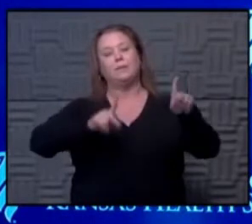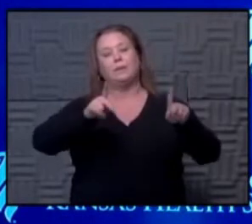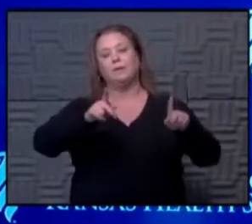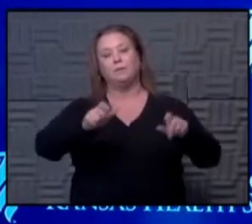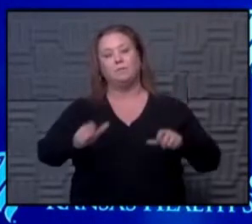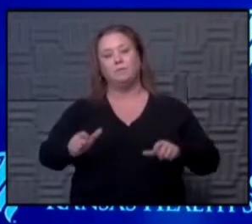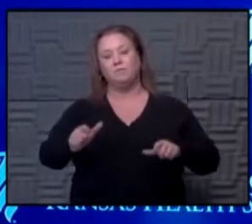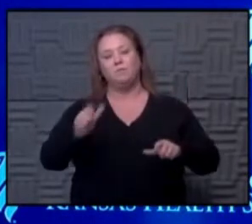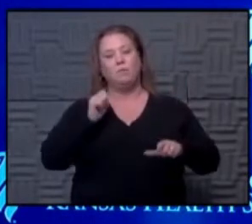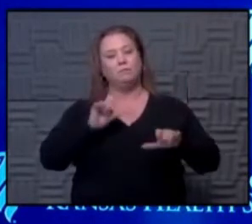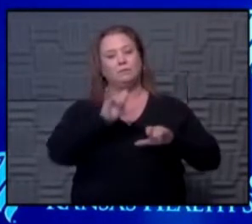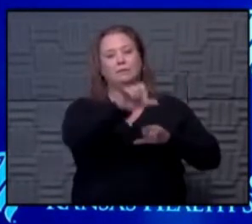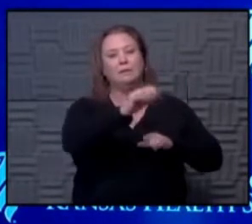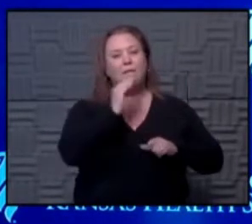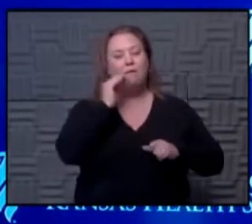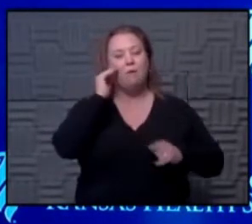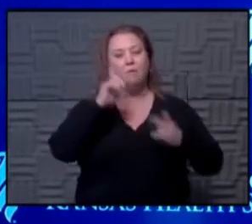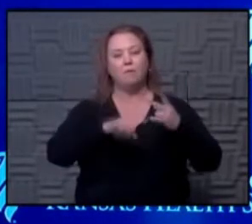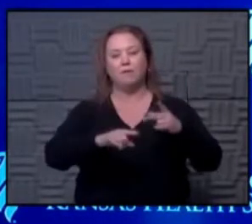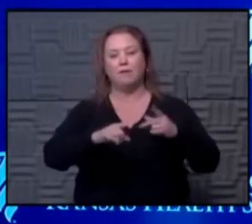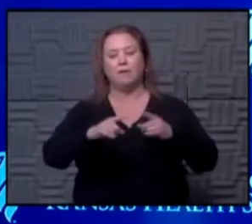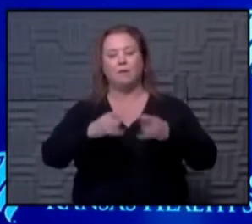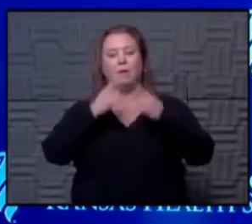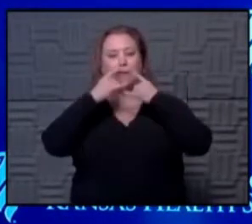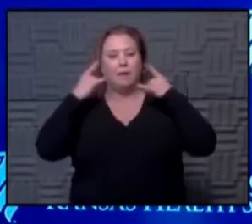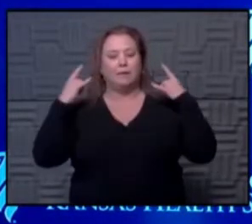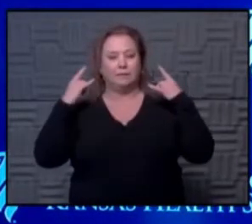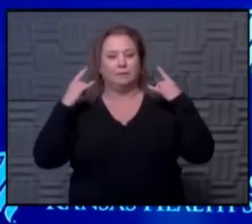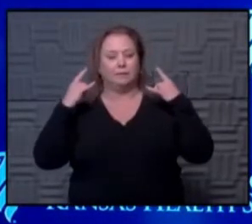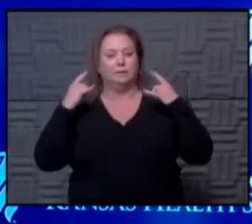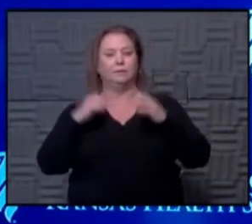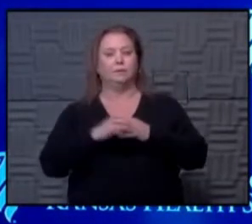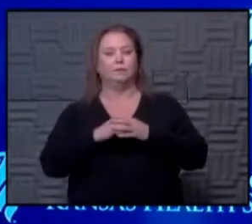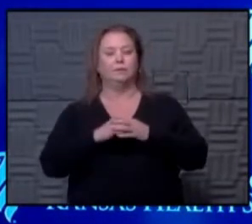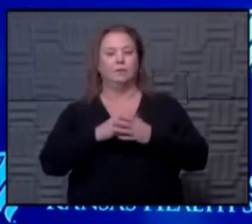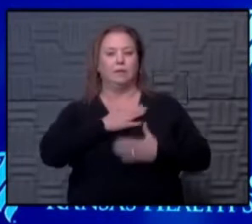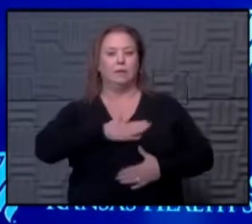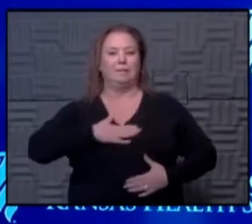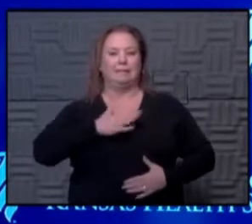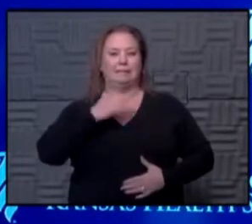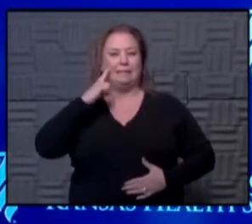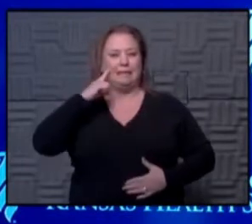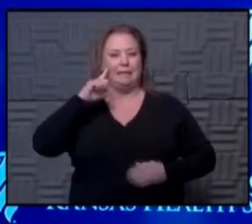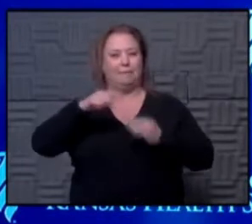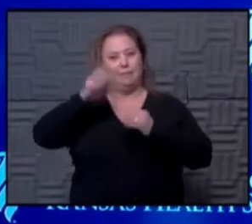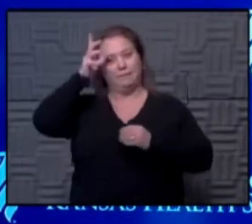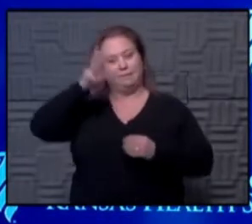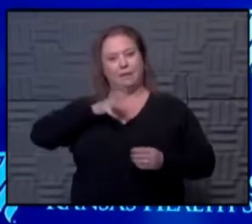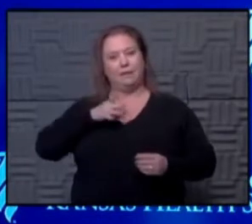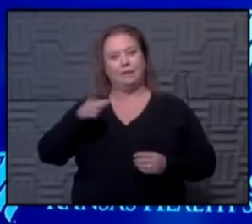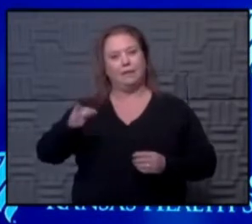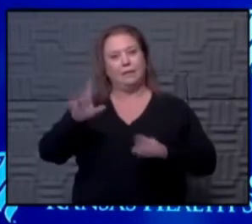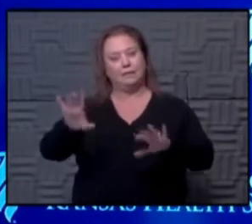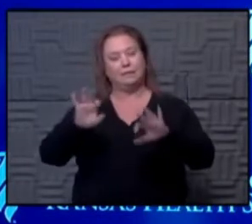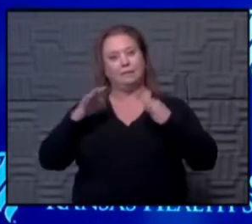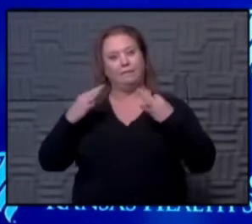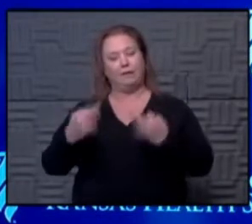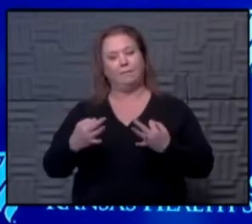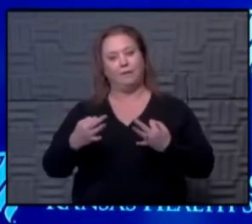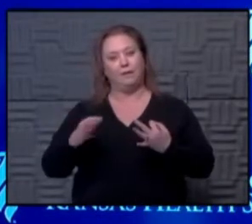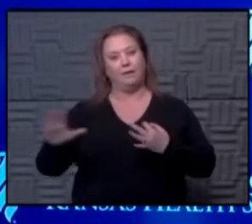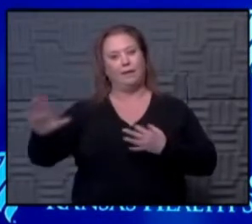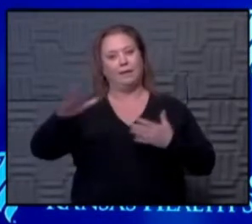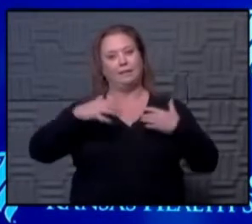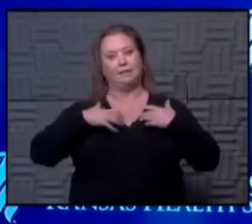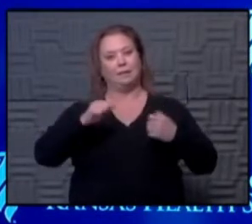unwilling to stay home or unable to wear a mask when you absolutely must go out, please think about this man, his family, and